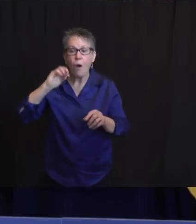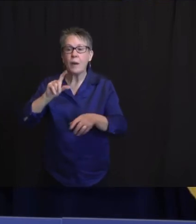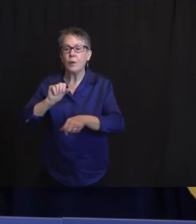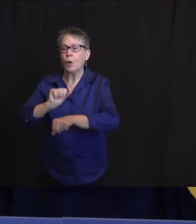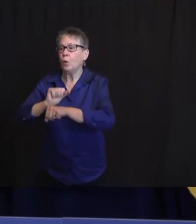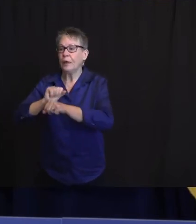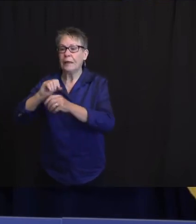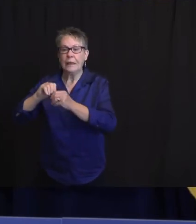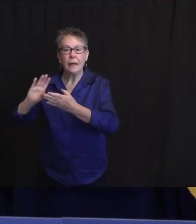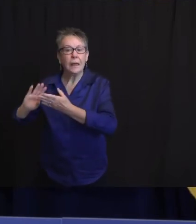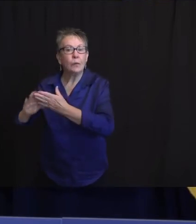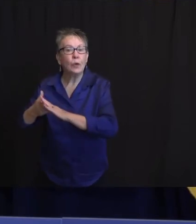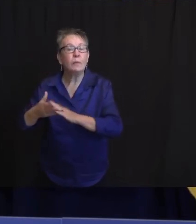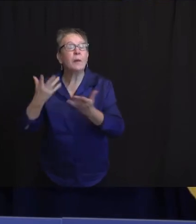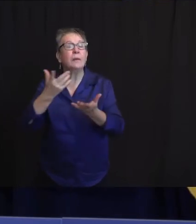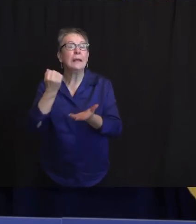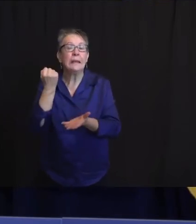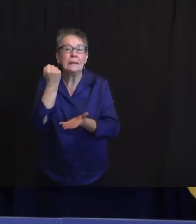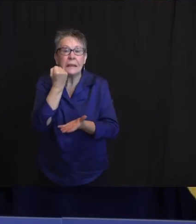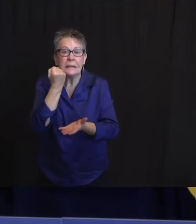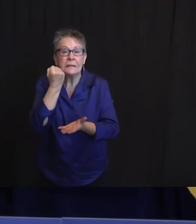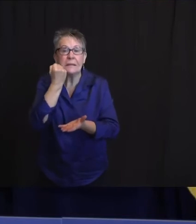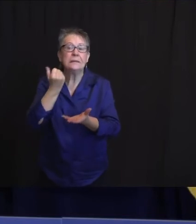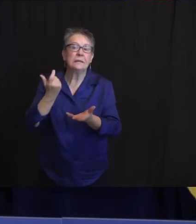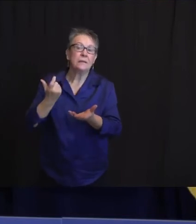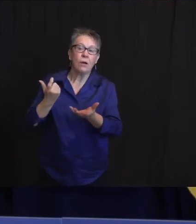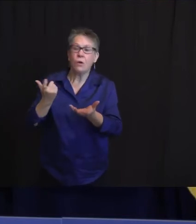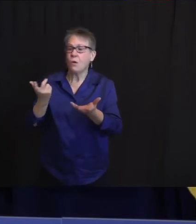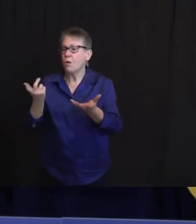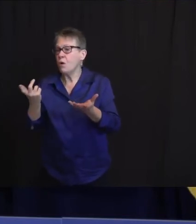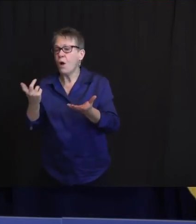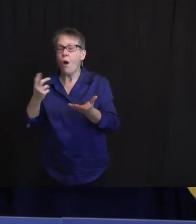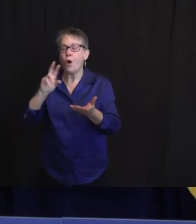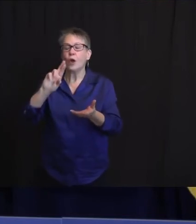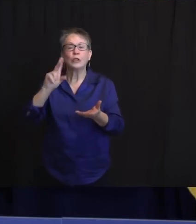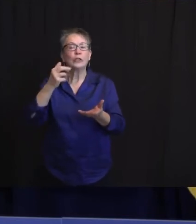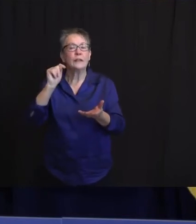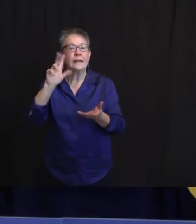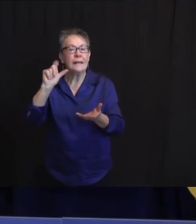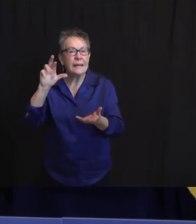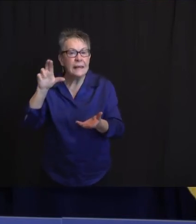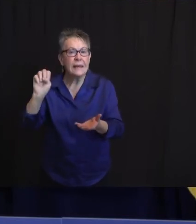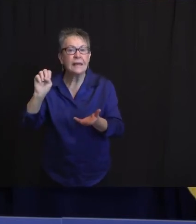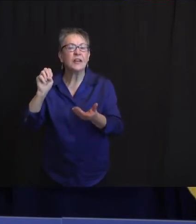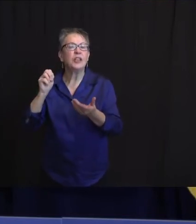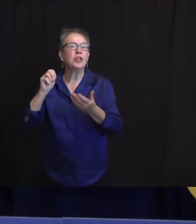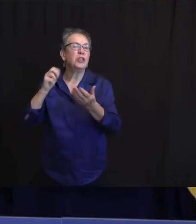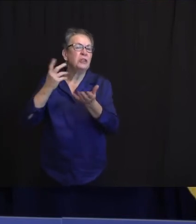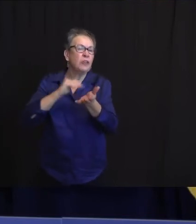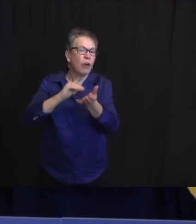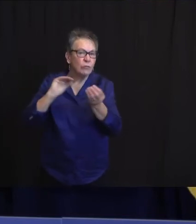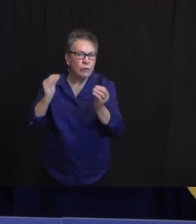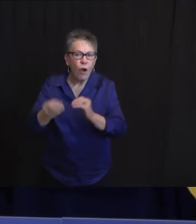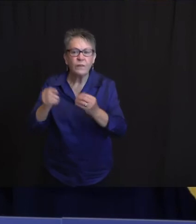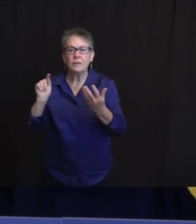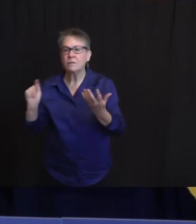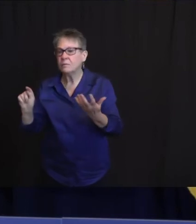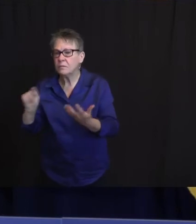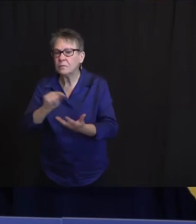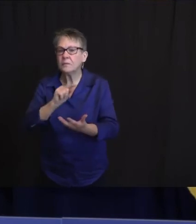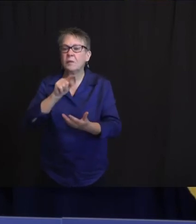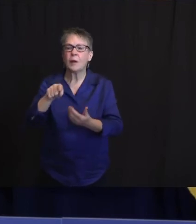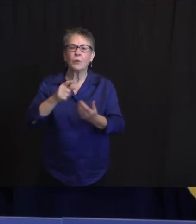an urgent care center, or you may be in community nursing or visitation. You can get vaccinated